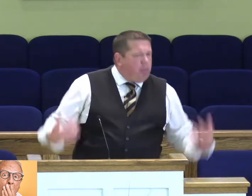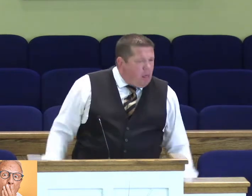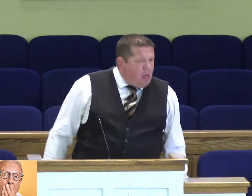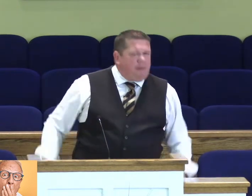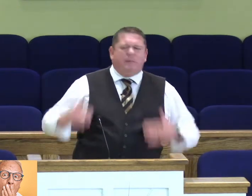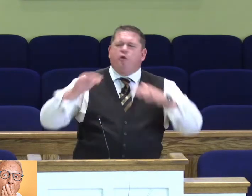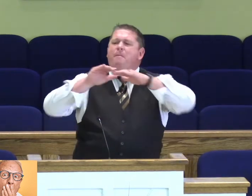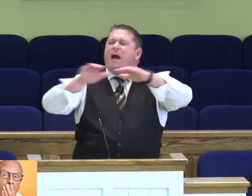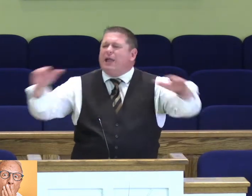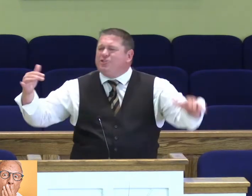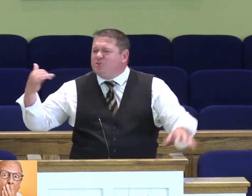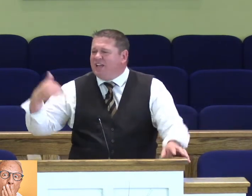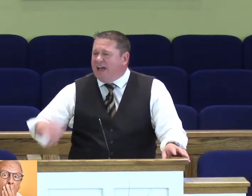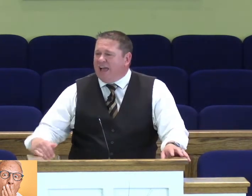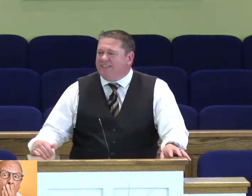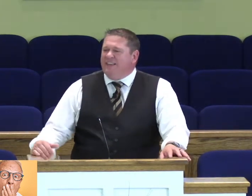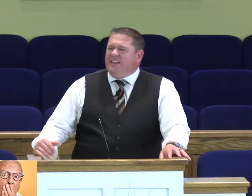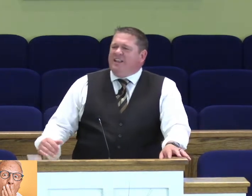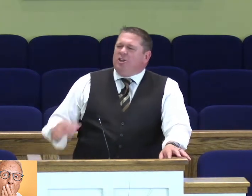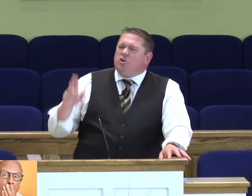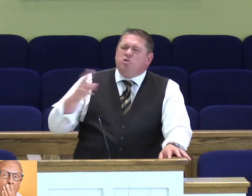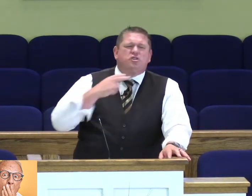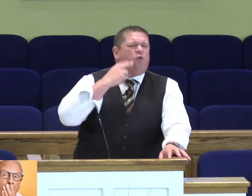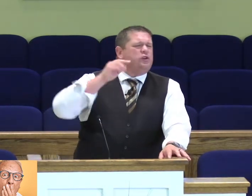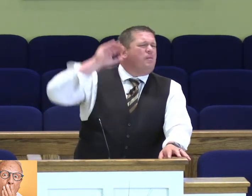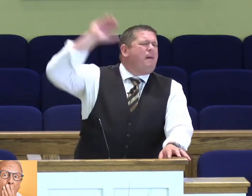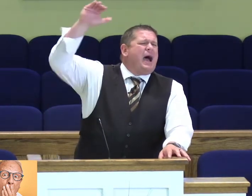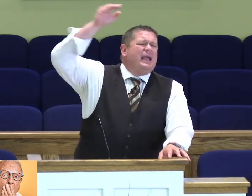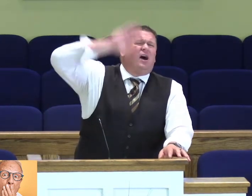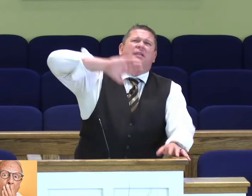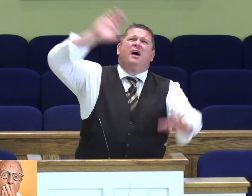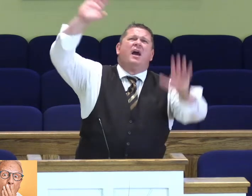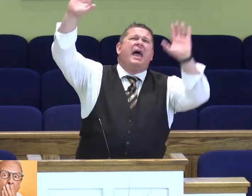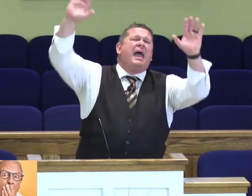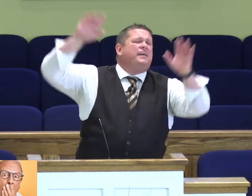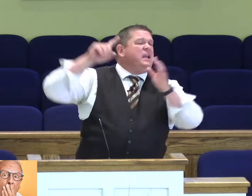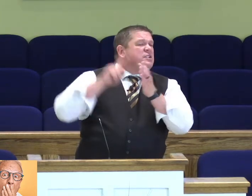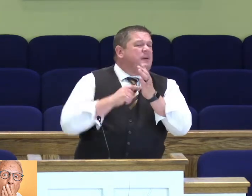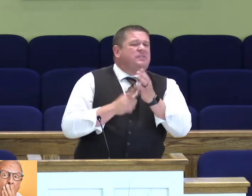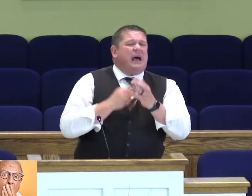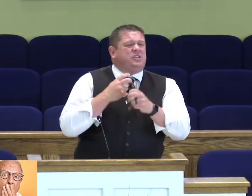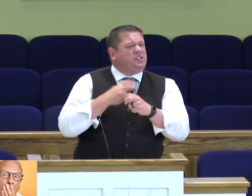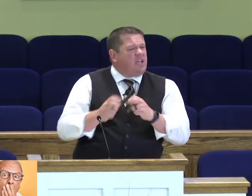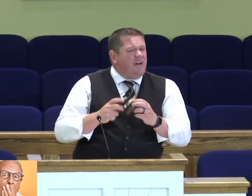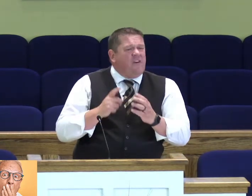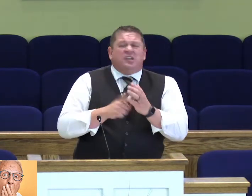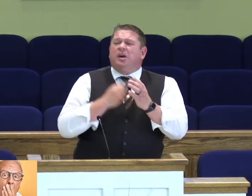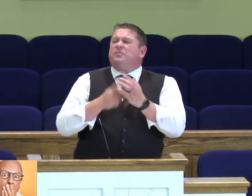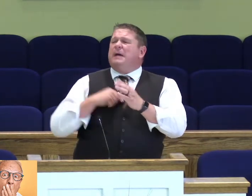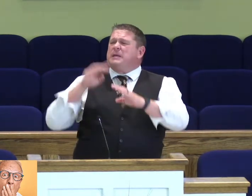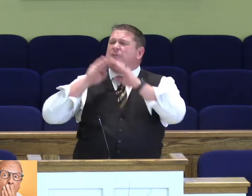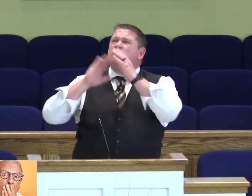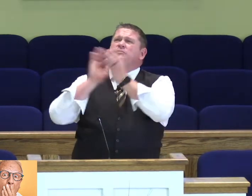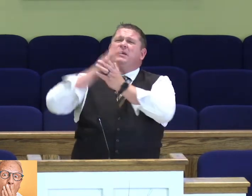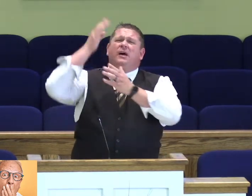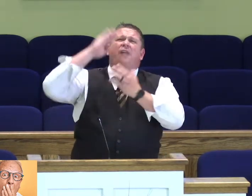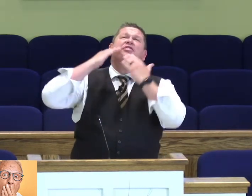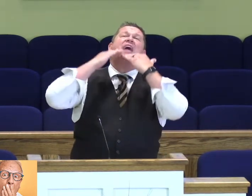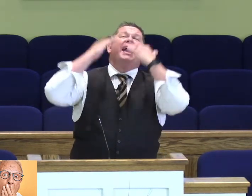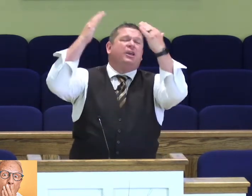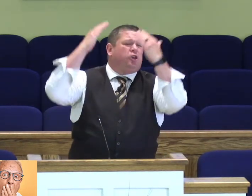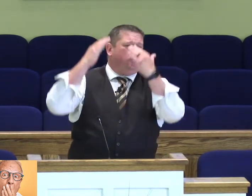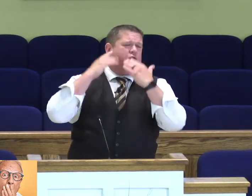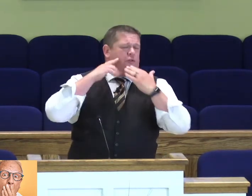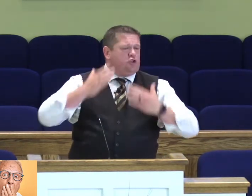get a little bit blah. But let me remind you tonight, use your voice. Remind God, God, hey, sometimes it's tough. Sometimes I'm frustrated, but